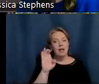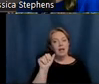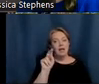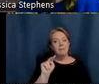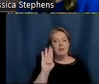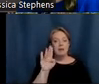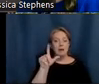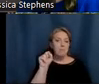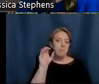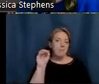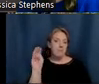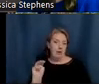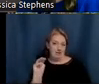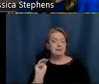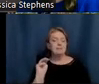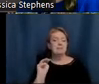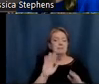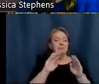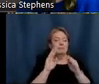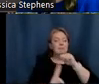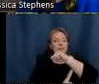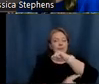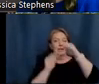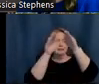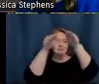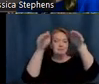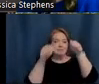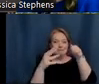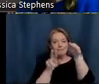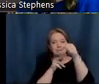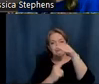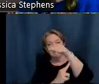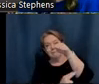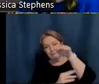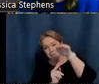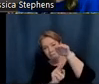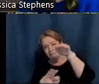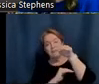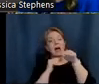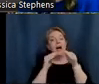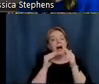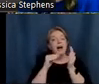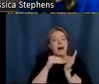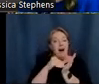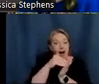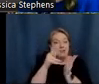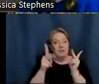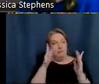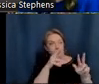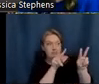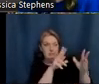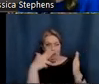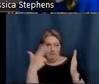bridge, one of the state's most loved painted and photographed structures, which is regularly featured in paintings and